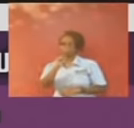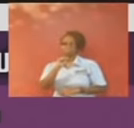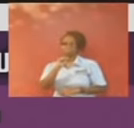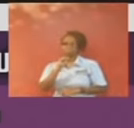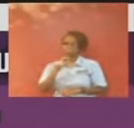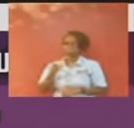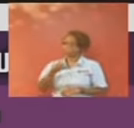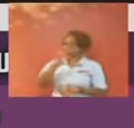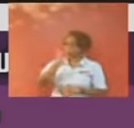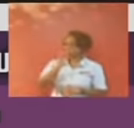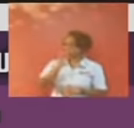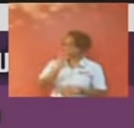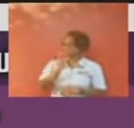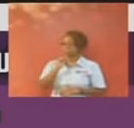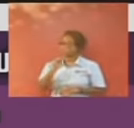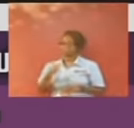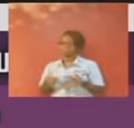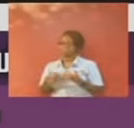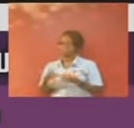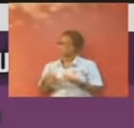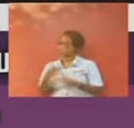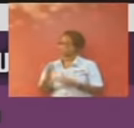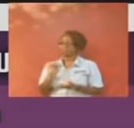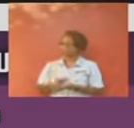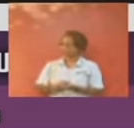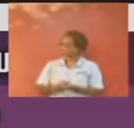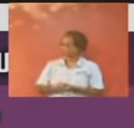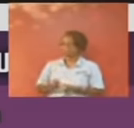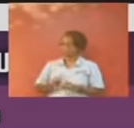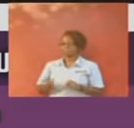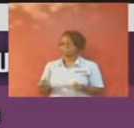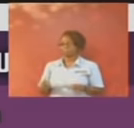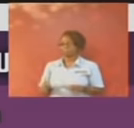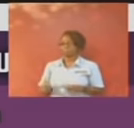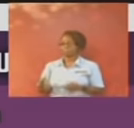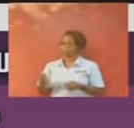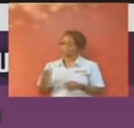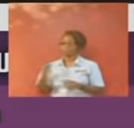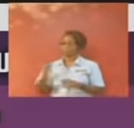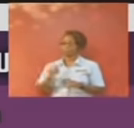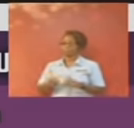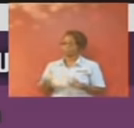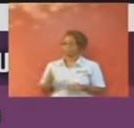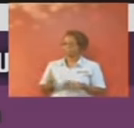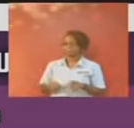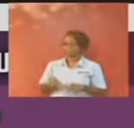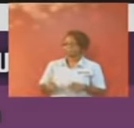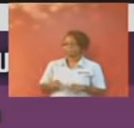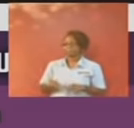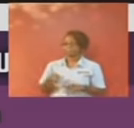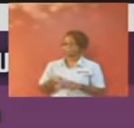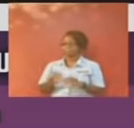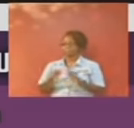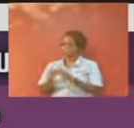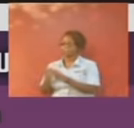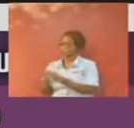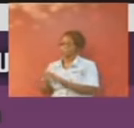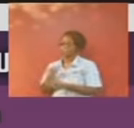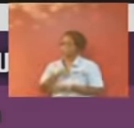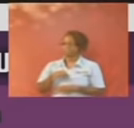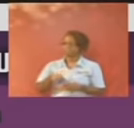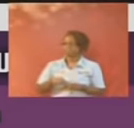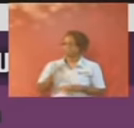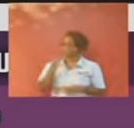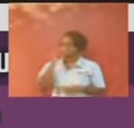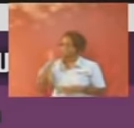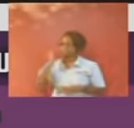general public is going ahead and consuming, it seems, more alcohol in their communities. At home, people are still out liming, having the alcohol. So can the doctors give us their take